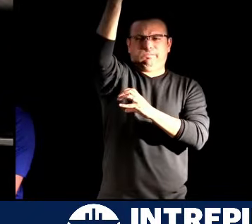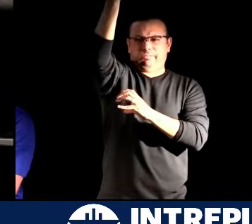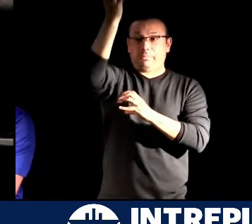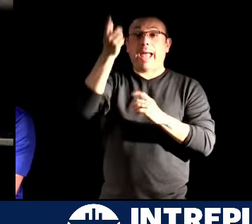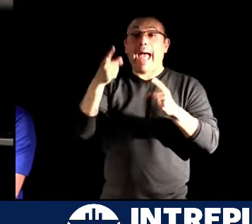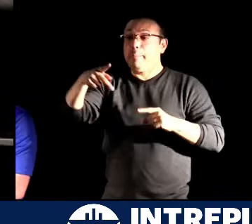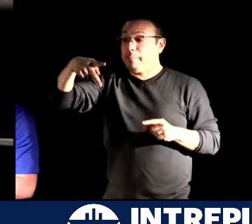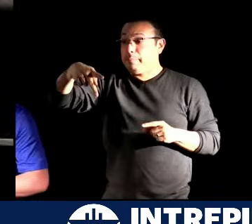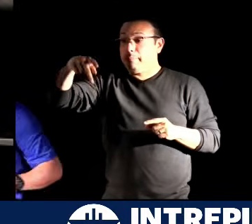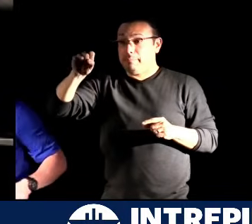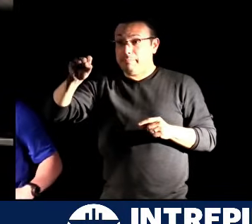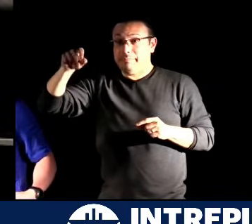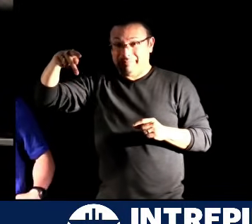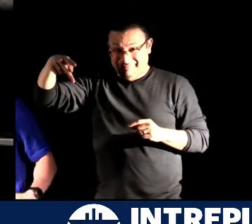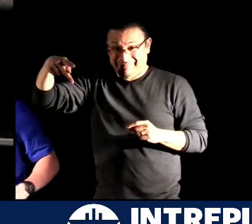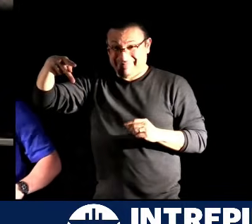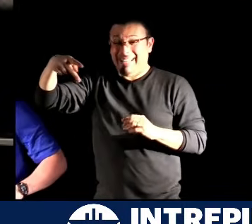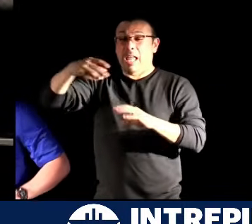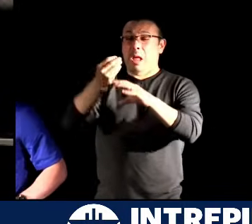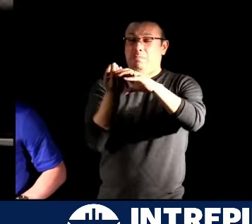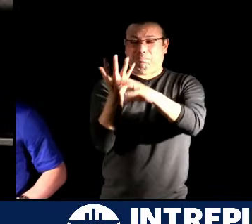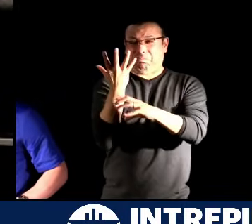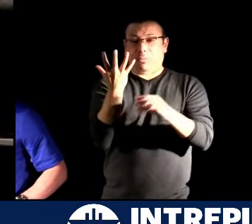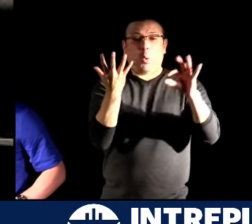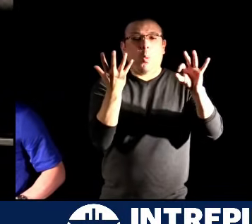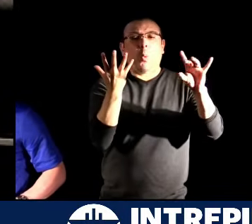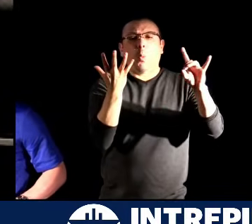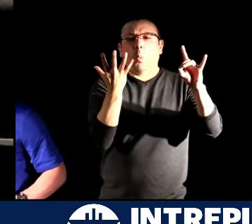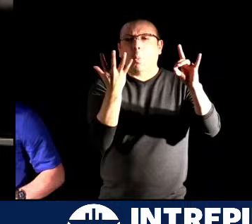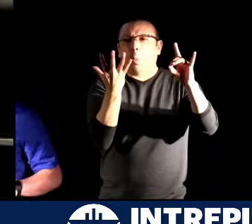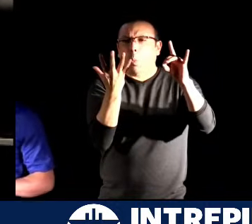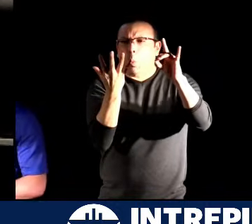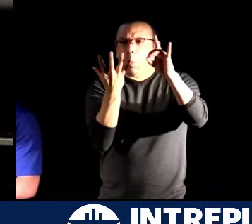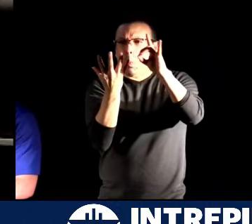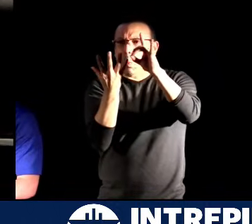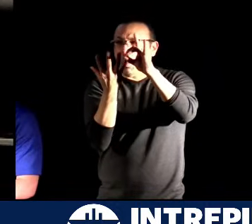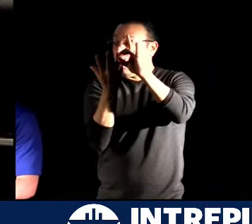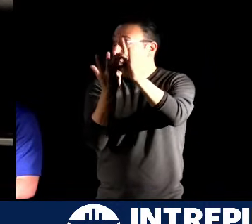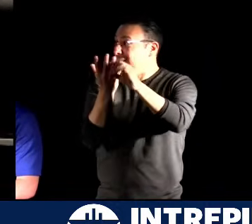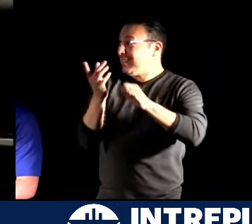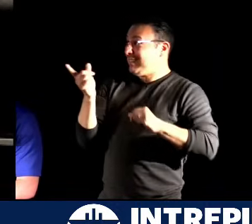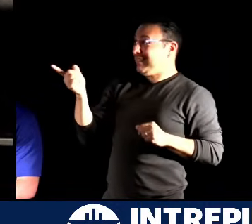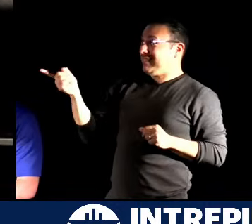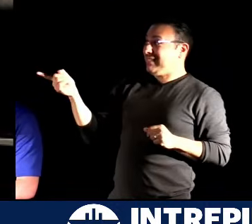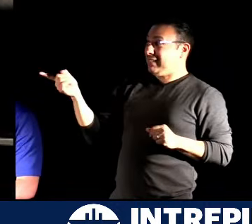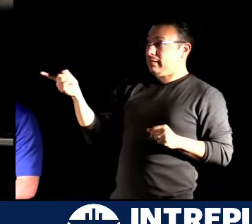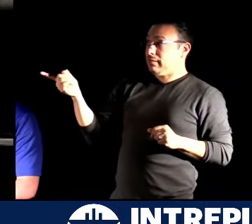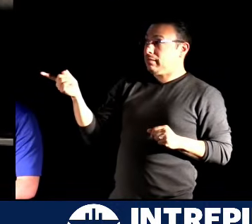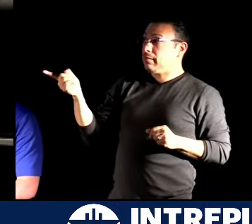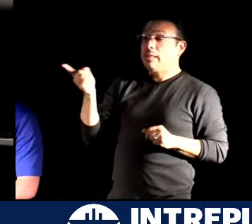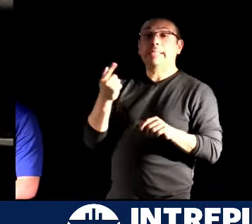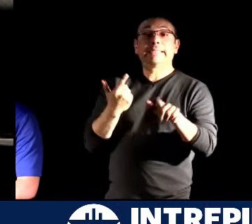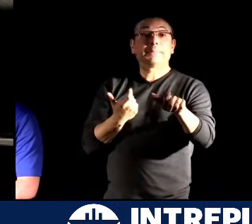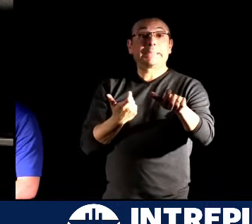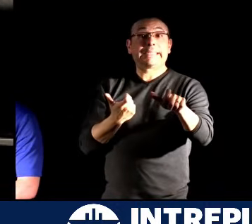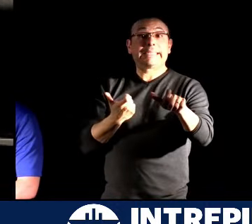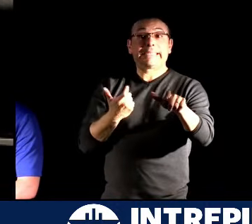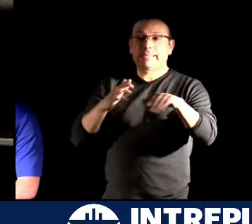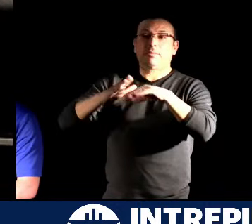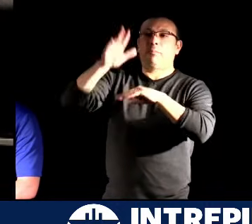Solar Probe was very, very close to the sun. This CME was, coronal mass ejection, was traveling at more